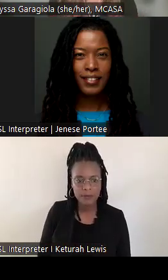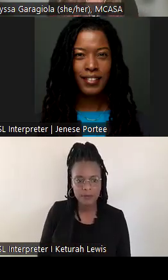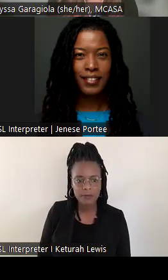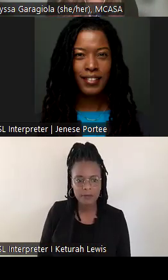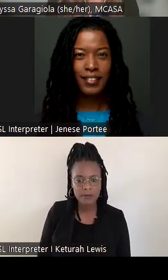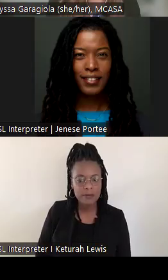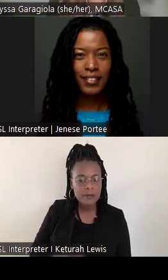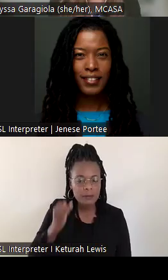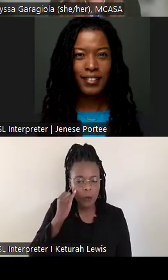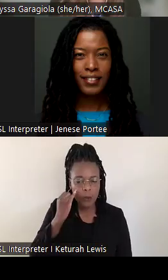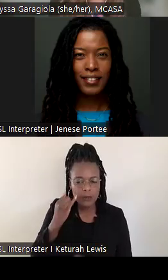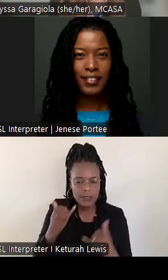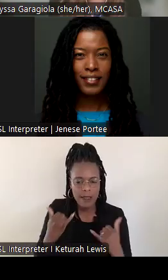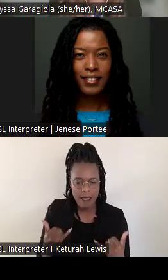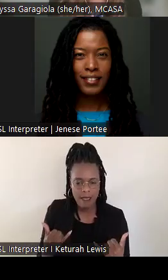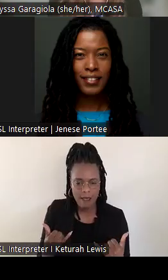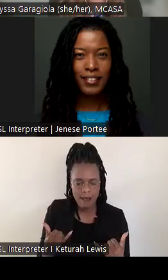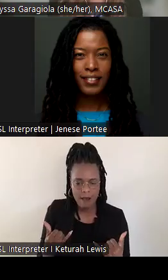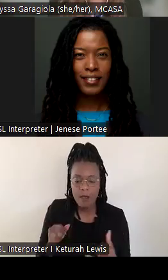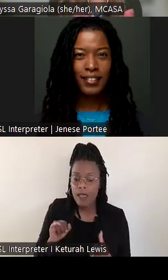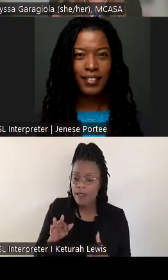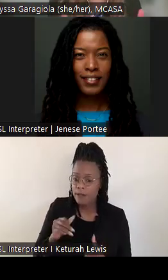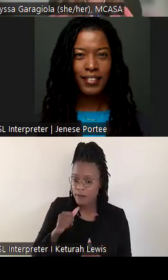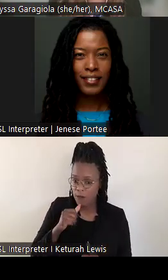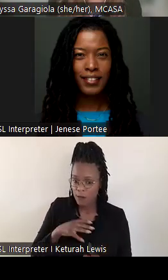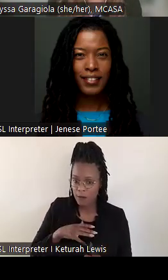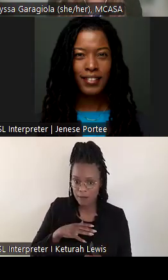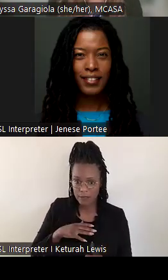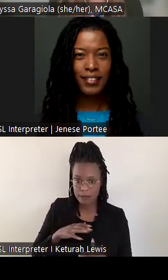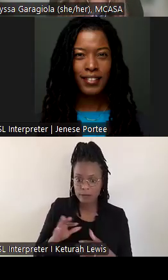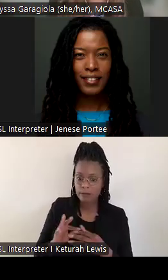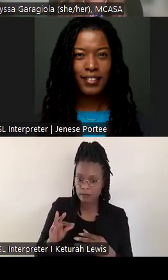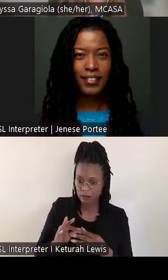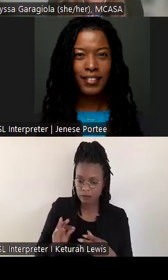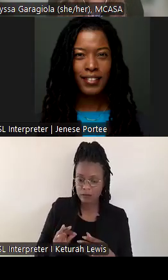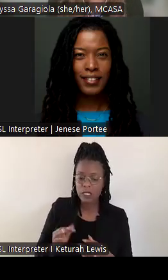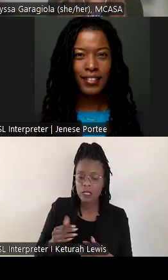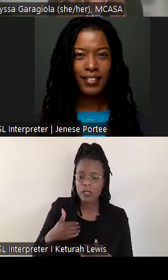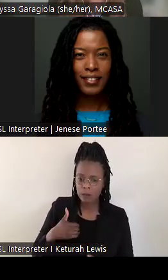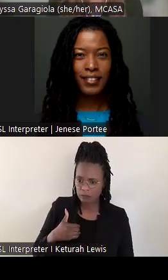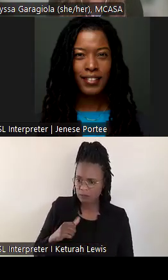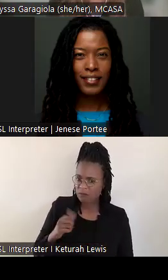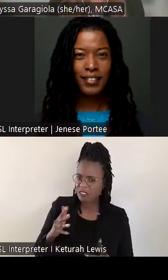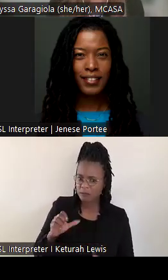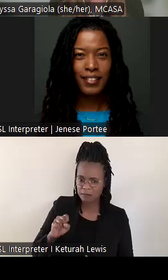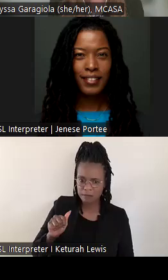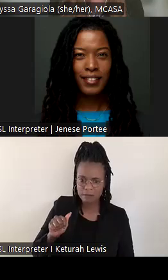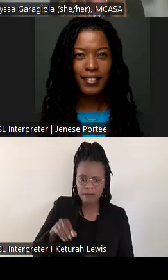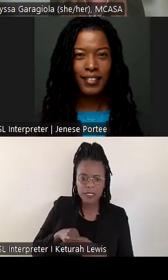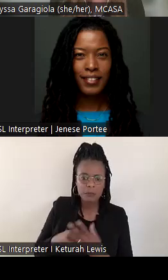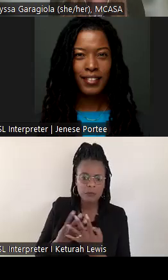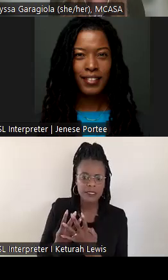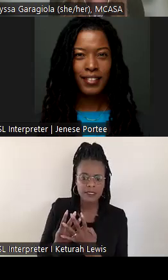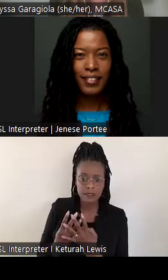What about now? If she walked through or if she told you she was sexually assaulted while in prison, would